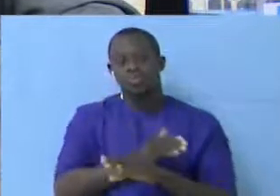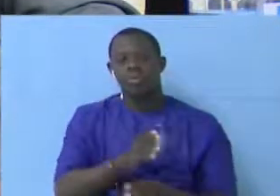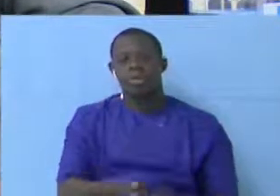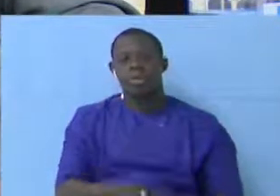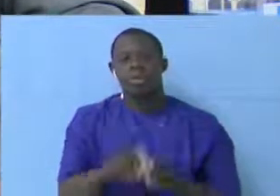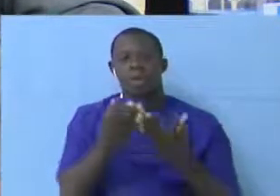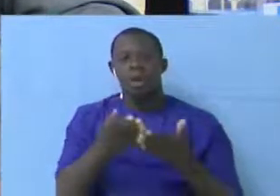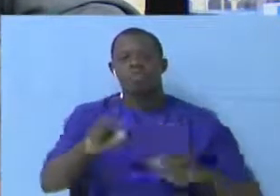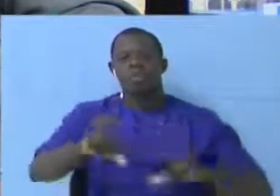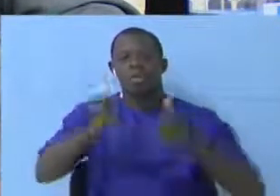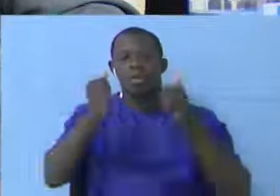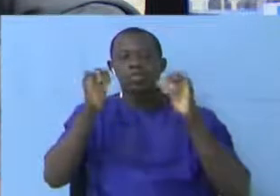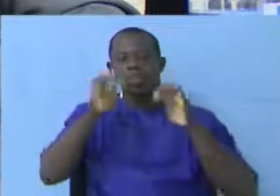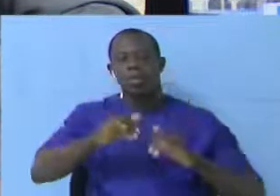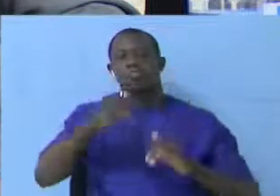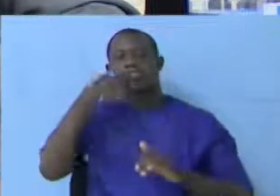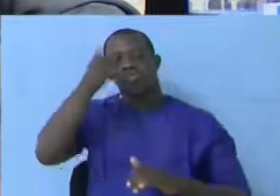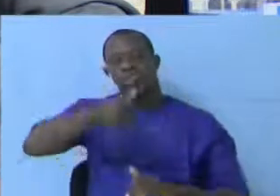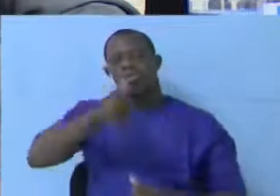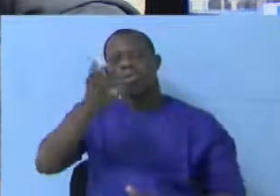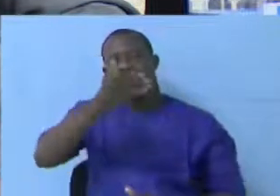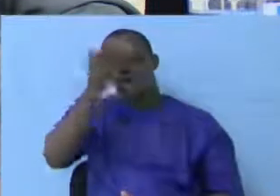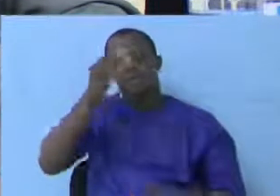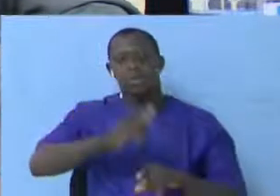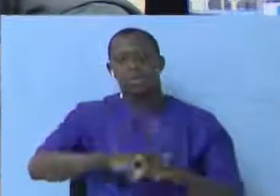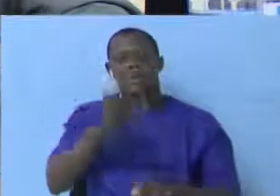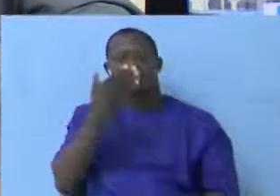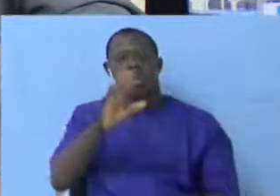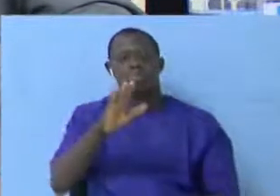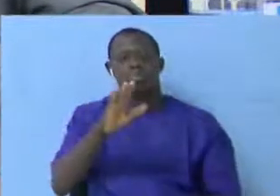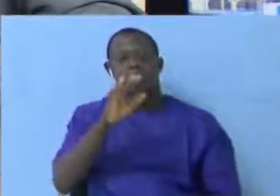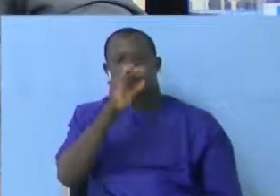We will resume our proceedings tomorrow morning, 10 o'clock. Thank you